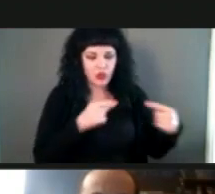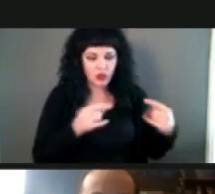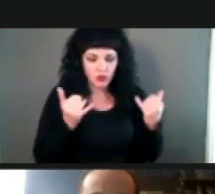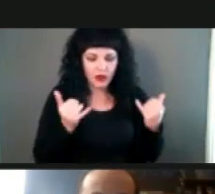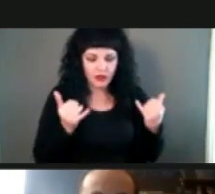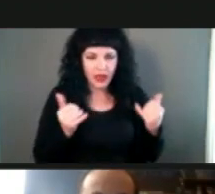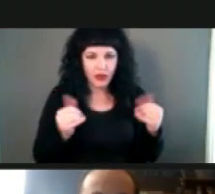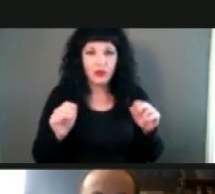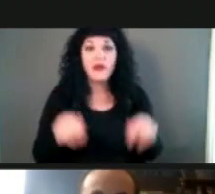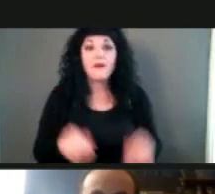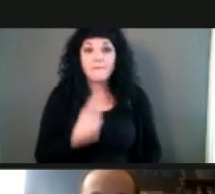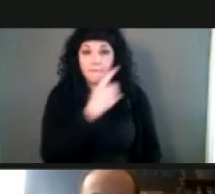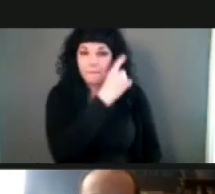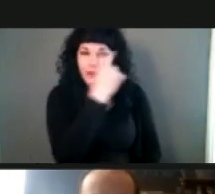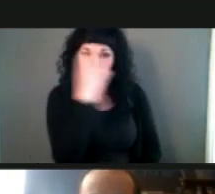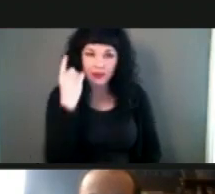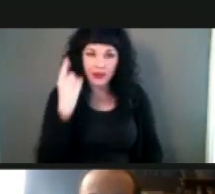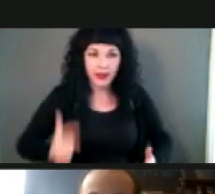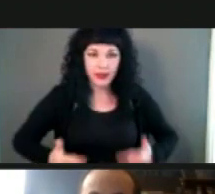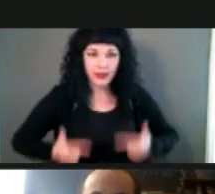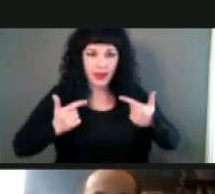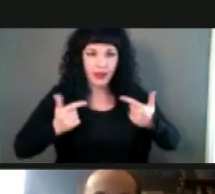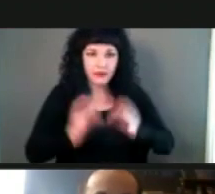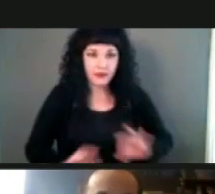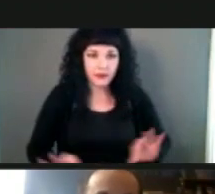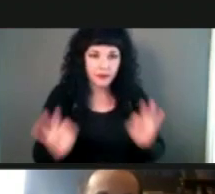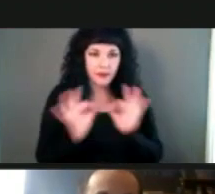lives matter.